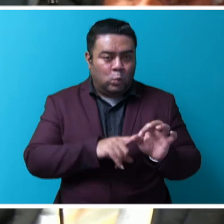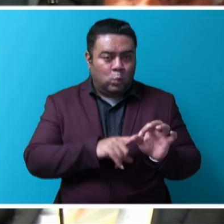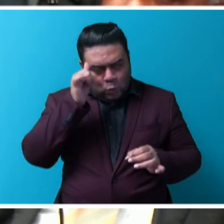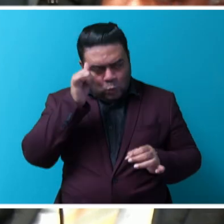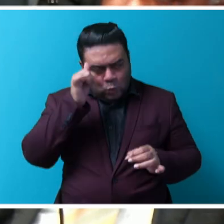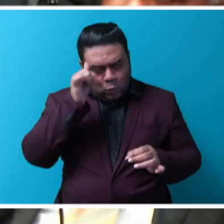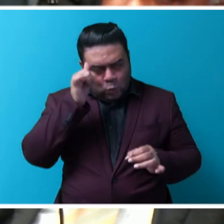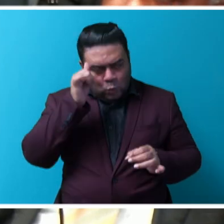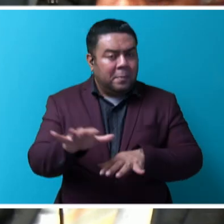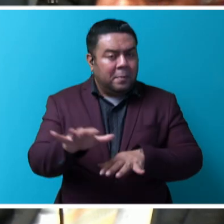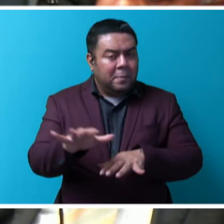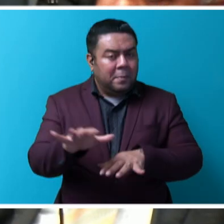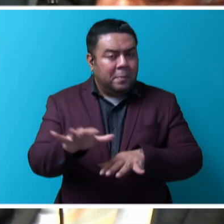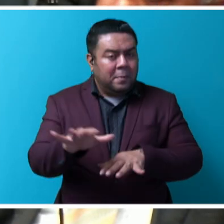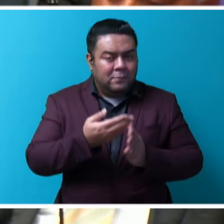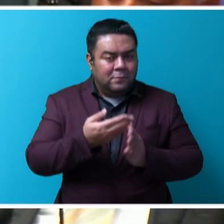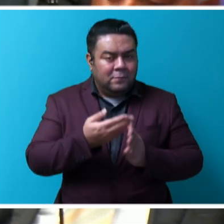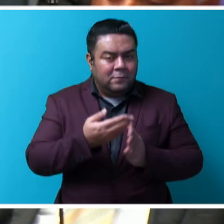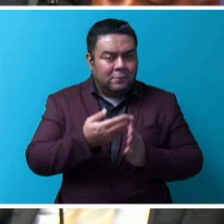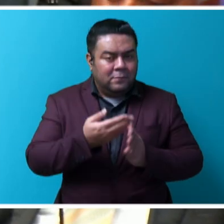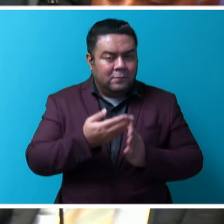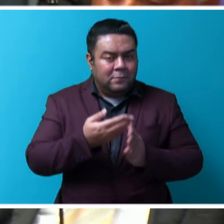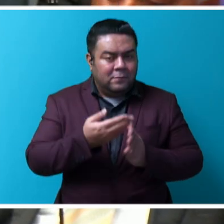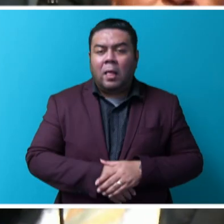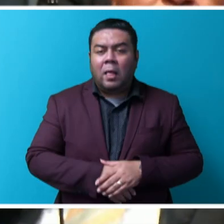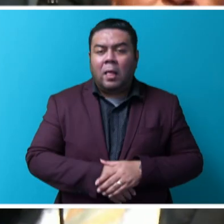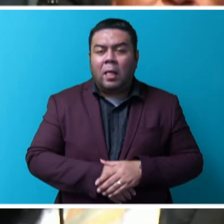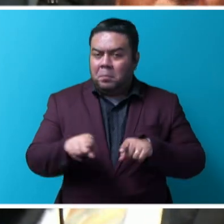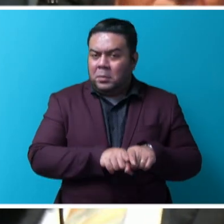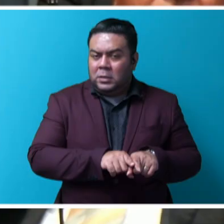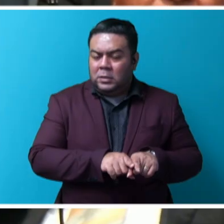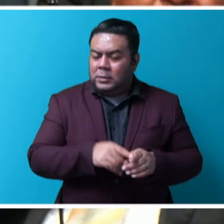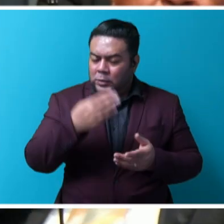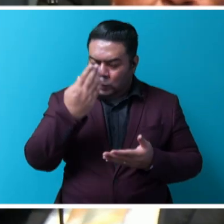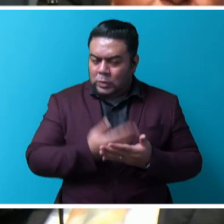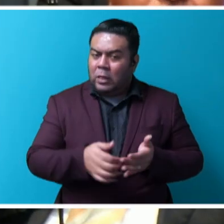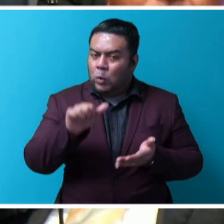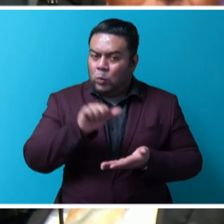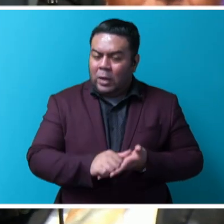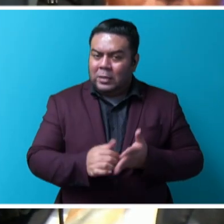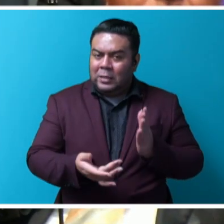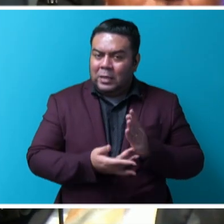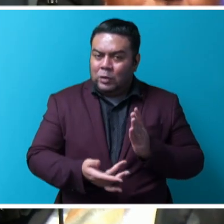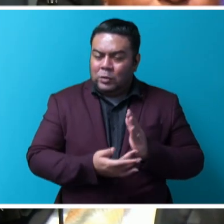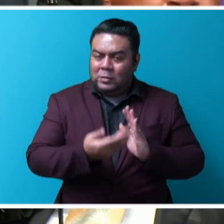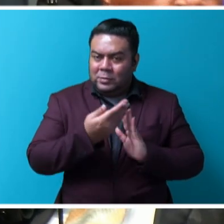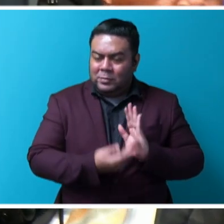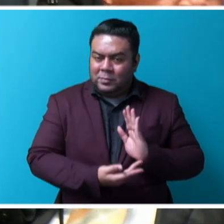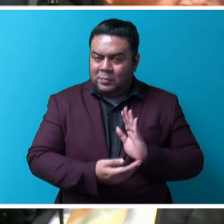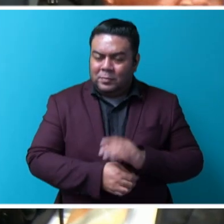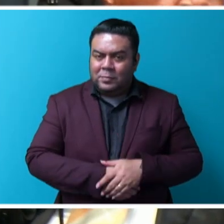and 4.0 in 2024. Foreign reserves stable at 3.7 billion.